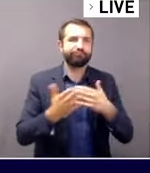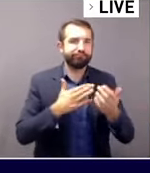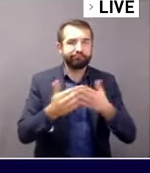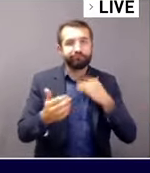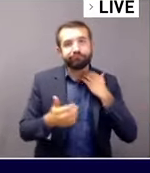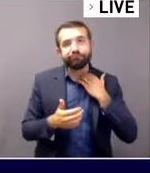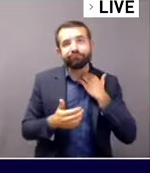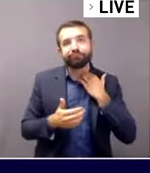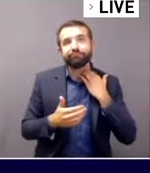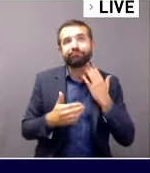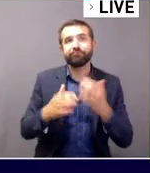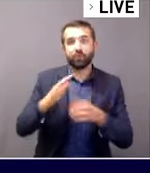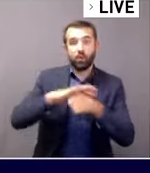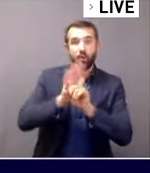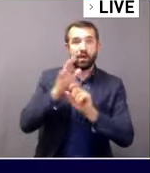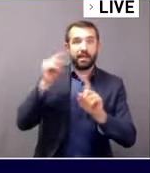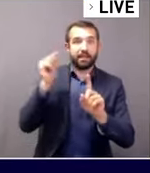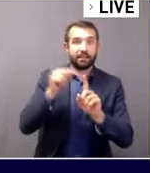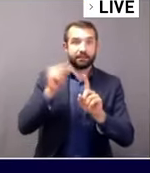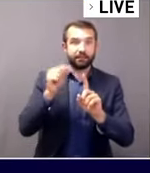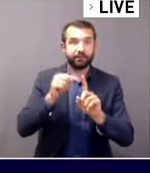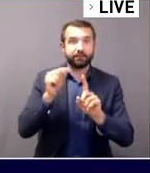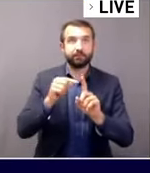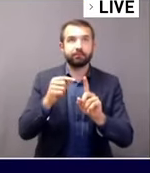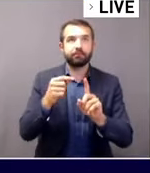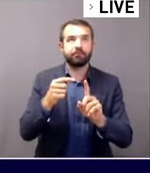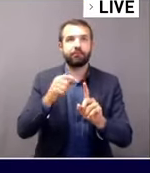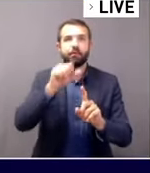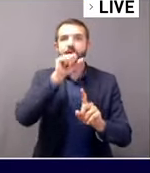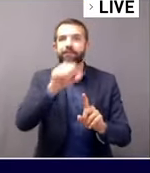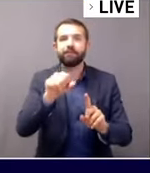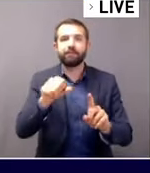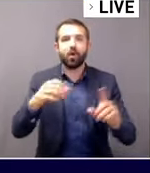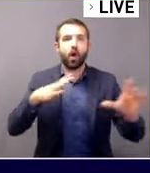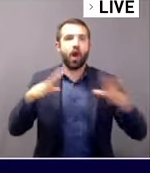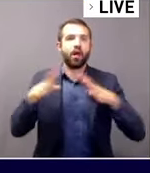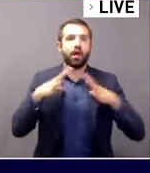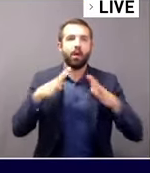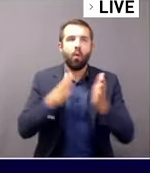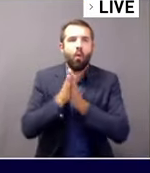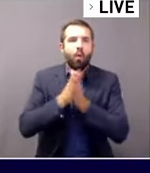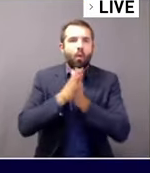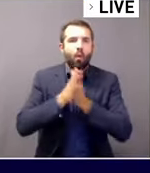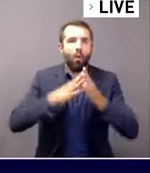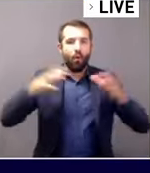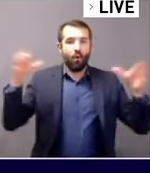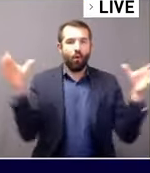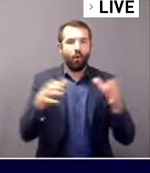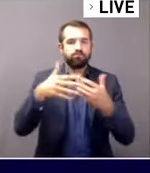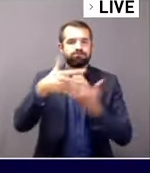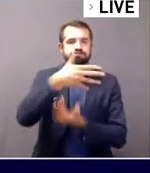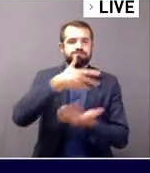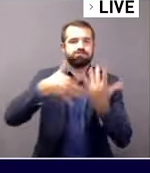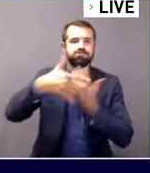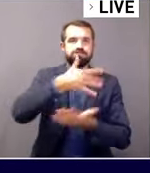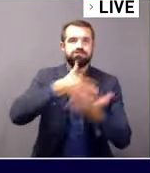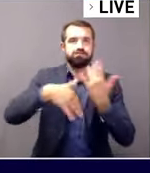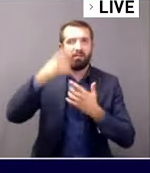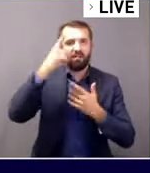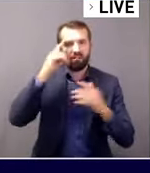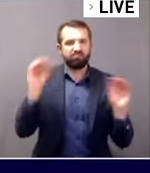COVID-19 likes holidays. It can make an uninvited appearance at just about